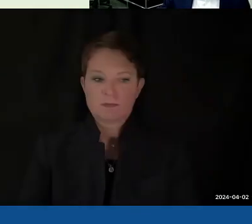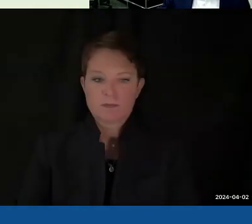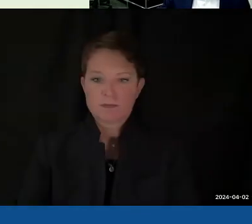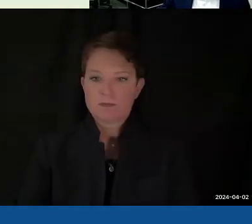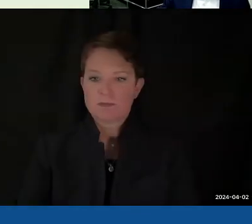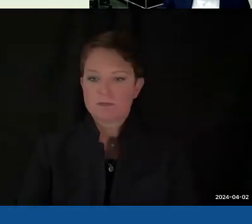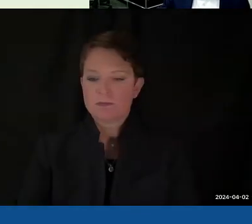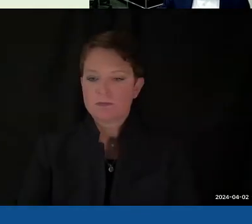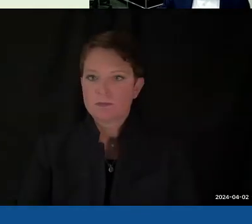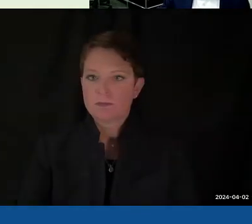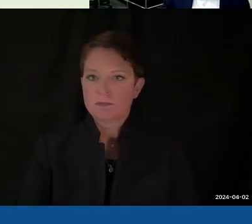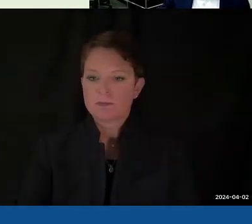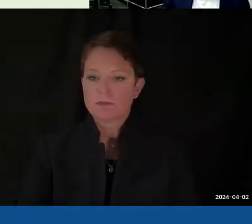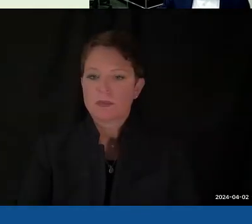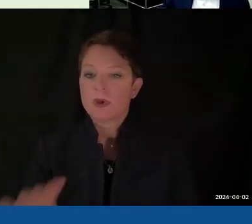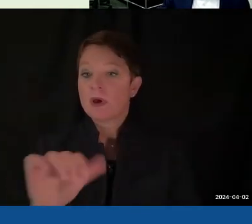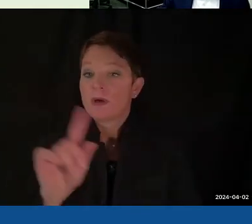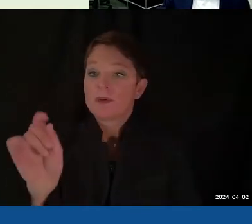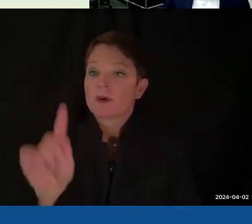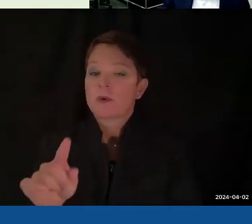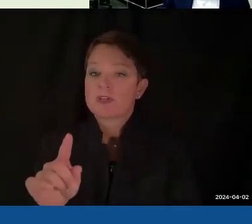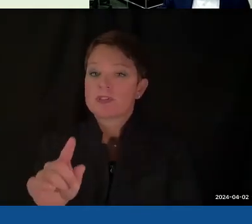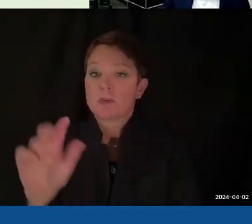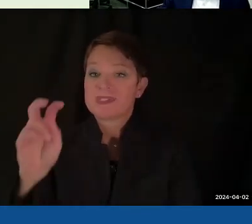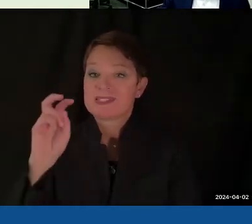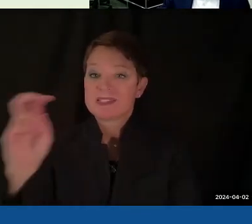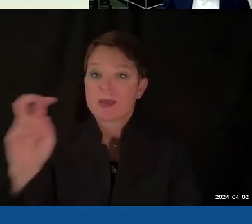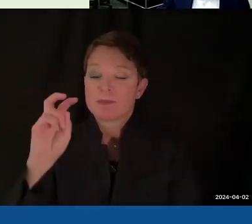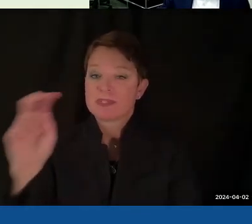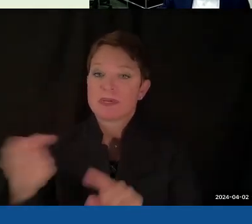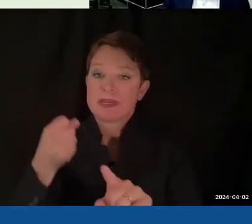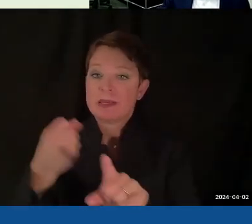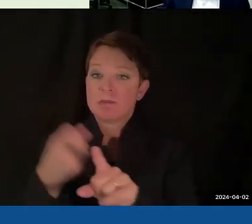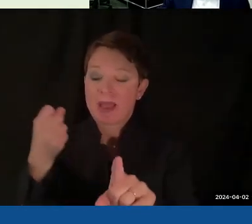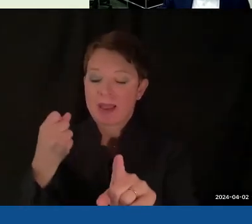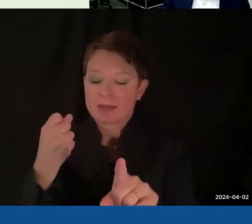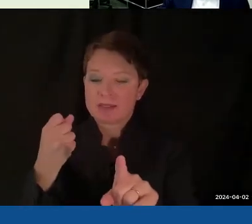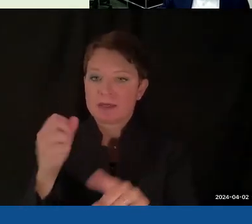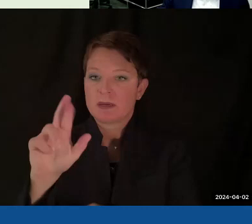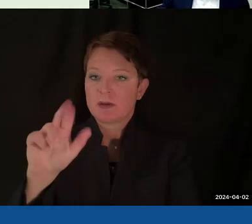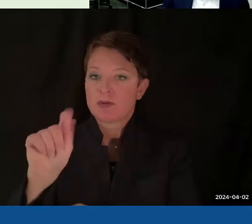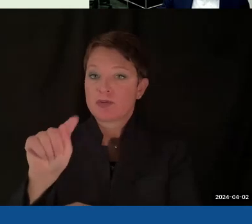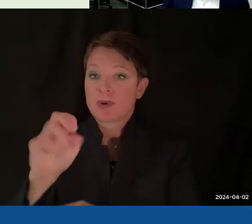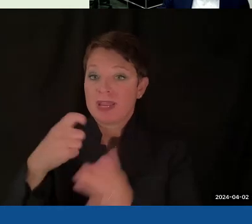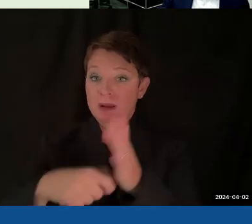Other question was SEPTA, impact on SEPTA rates.